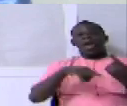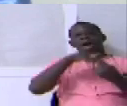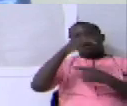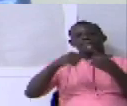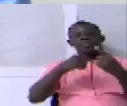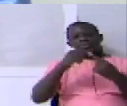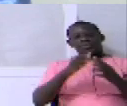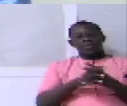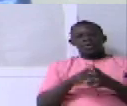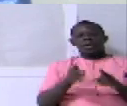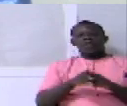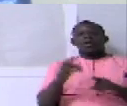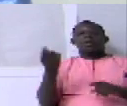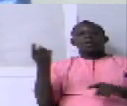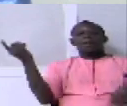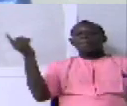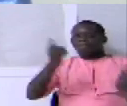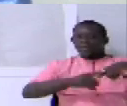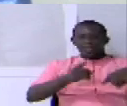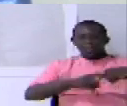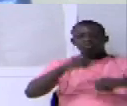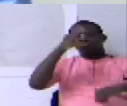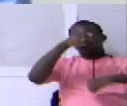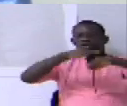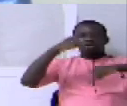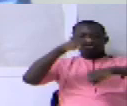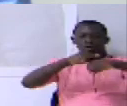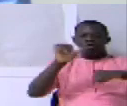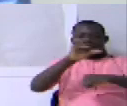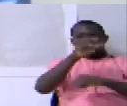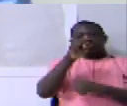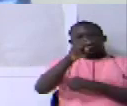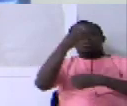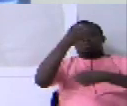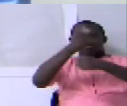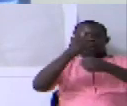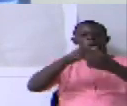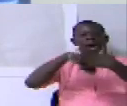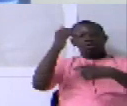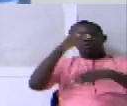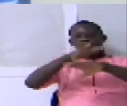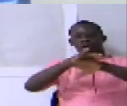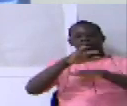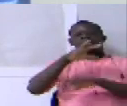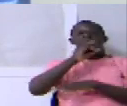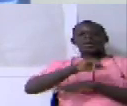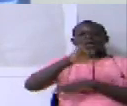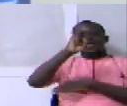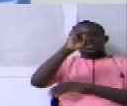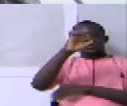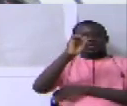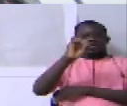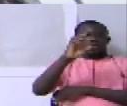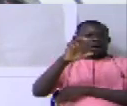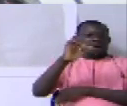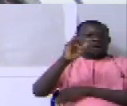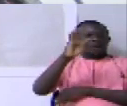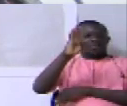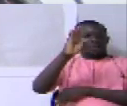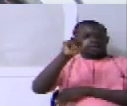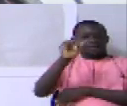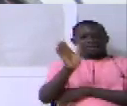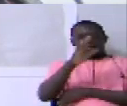about the beating, the torture that you have met out on Soriba Konde? Sai ya ta